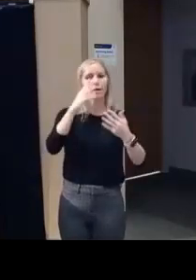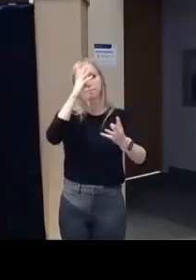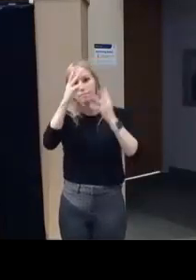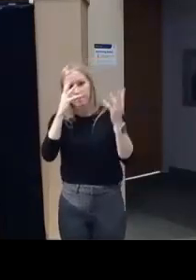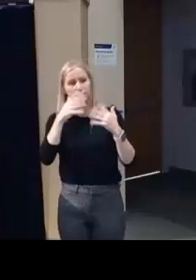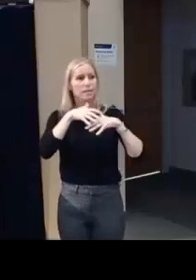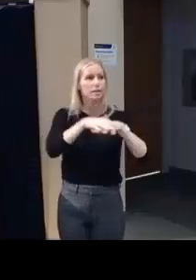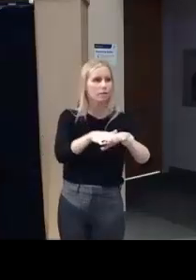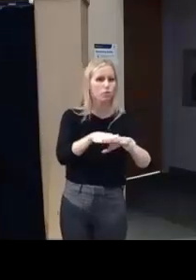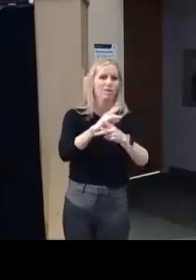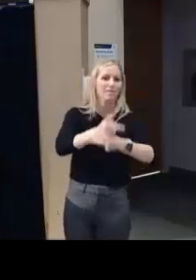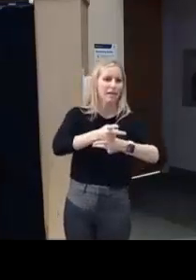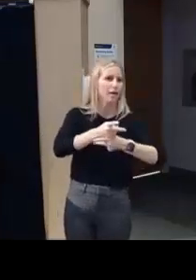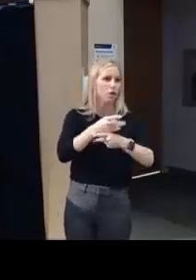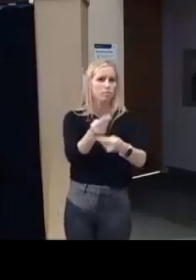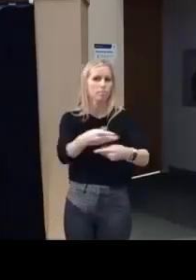patients.